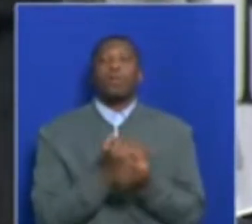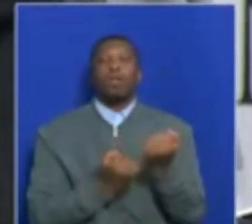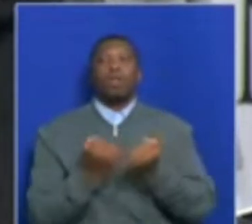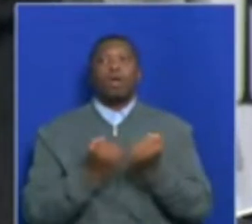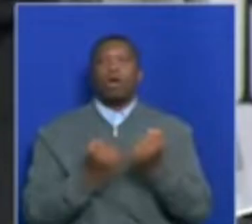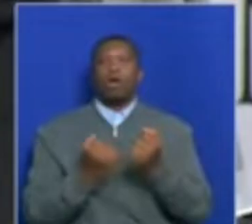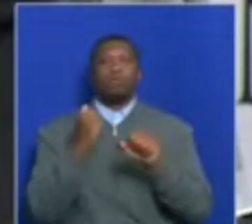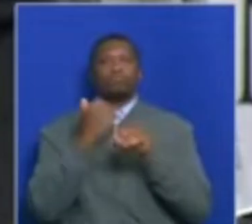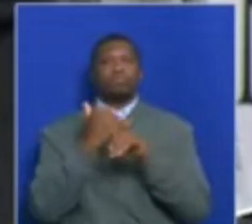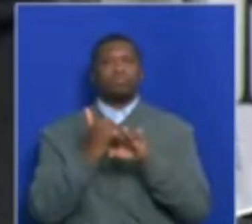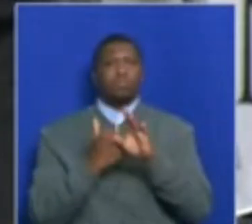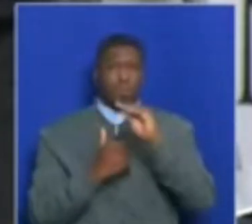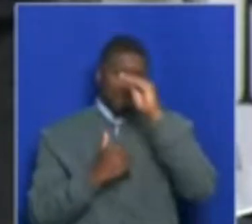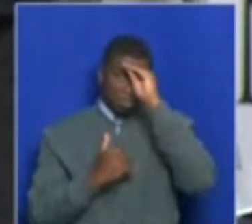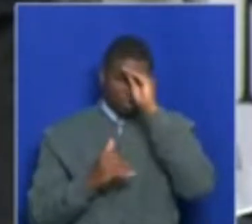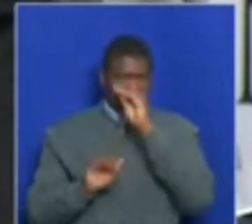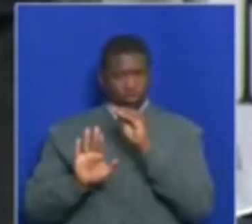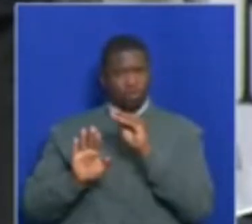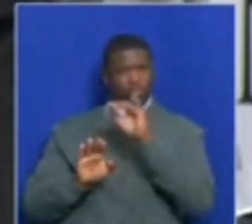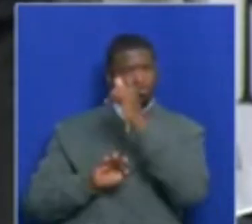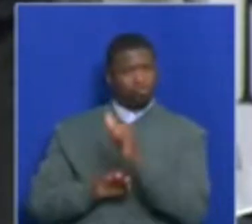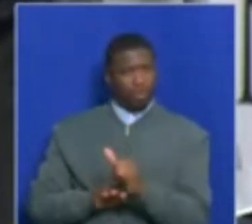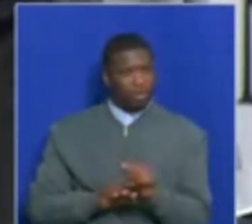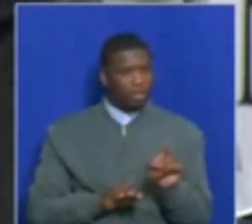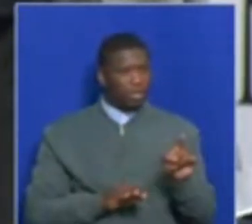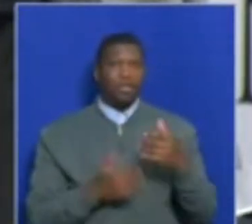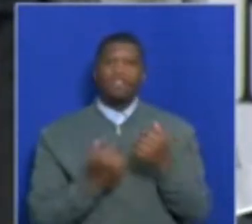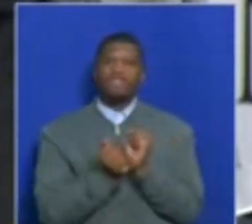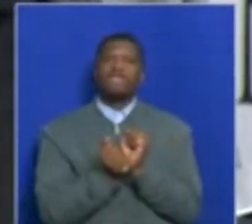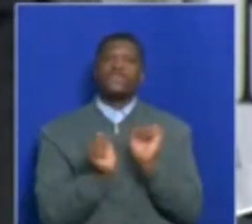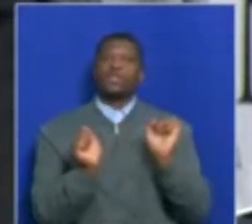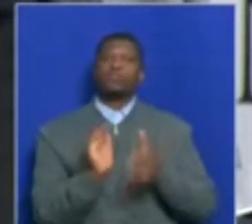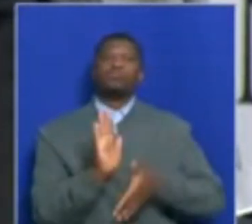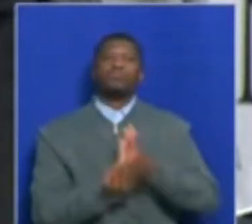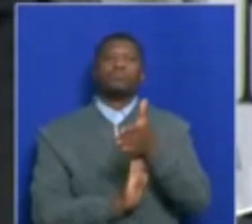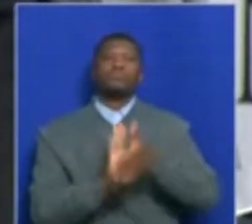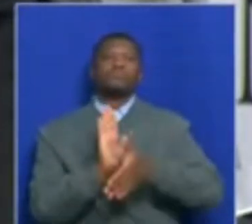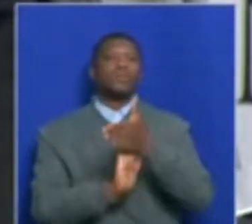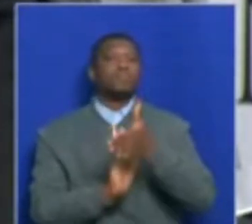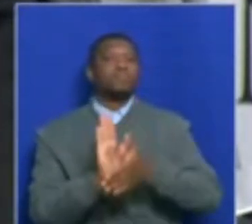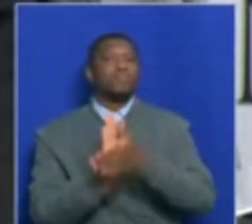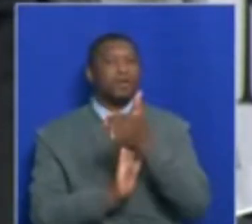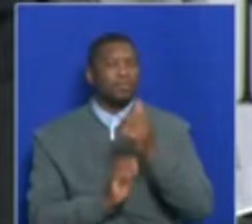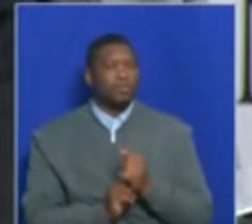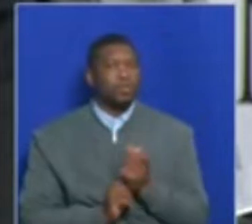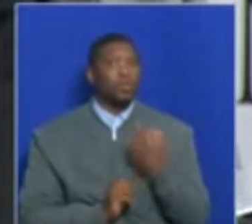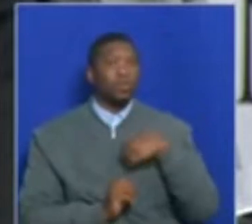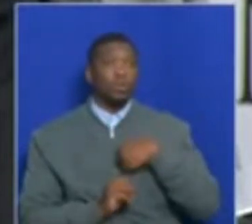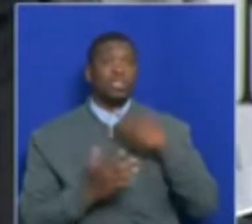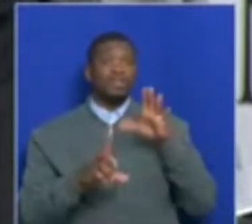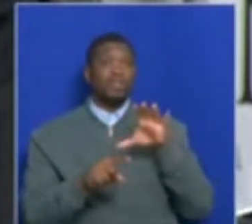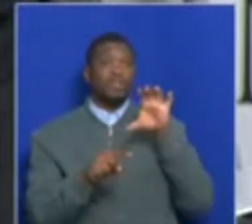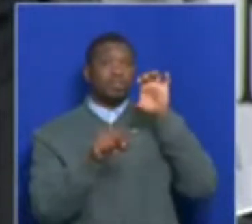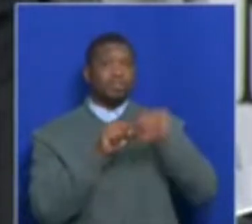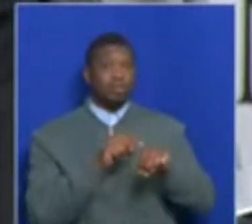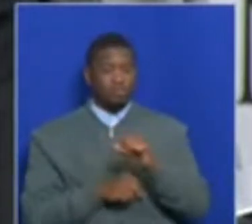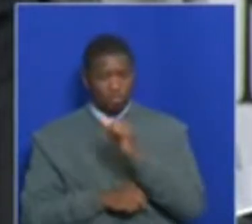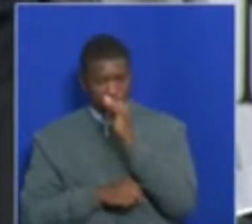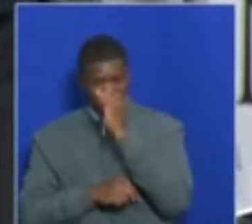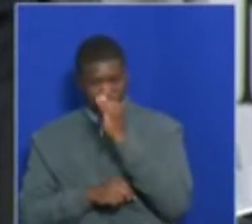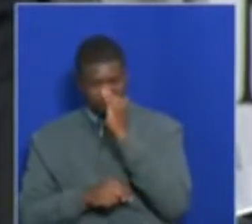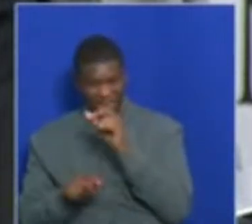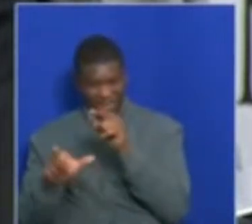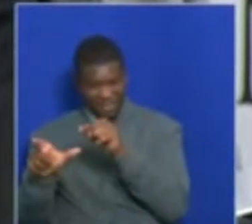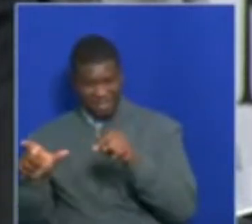conclusion that we come to, is that the tow truck industry and the drug industry are actually related to each other.